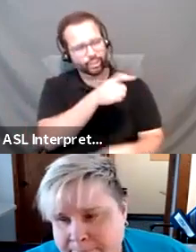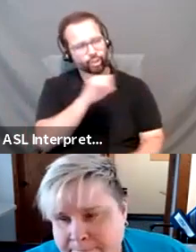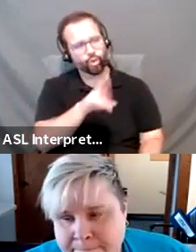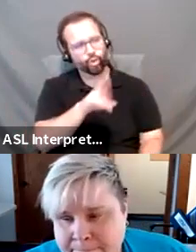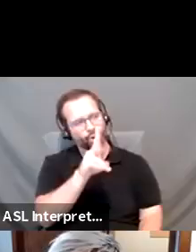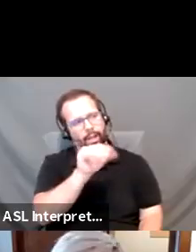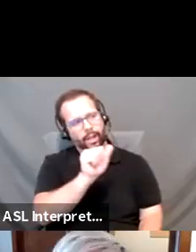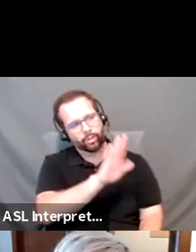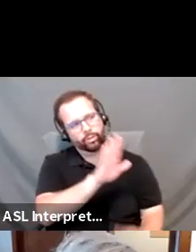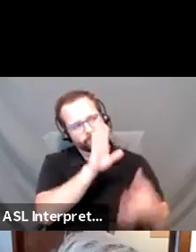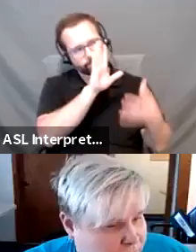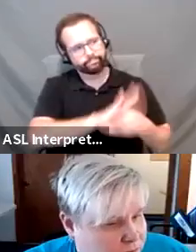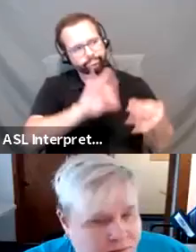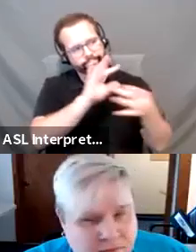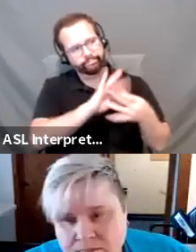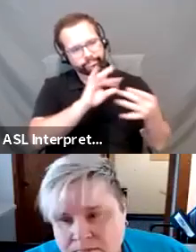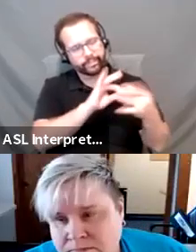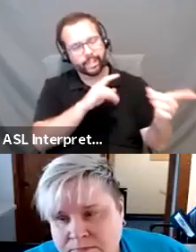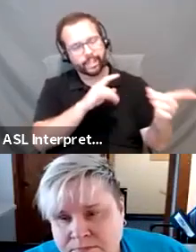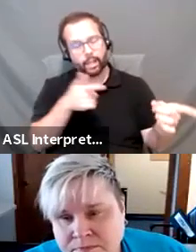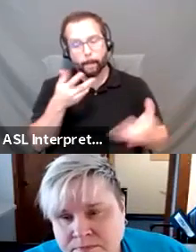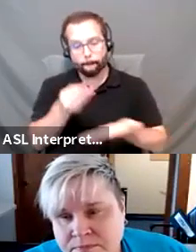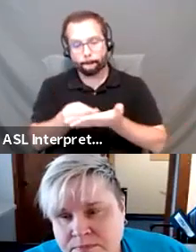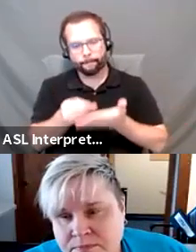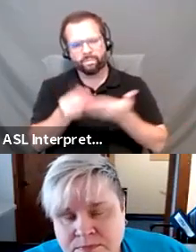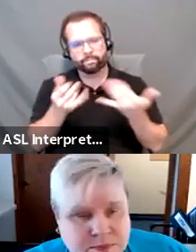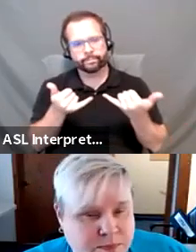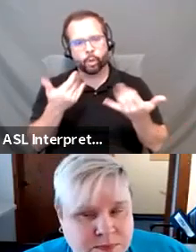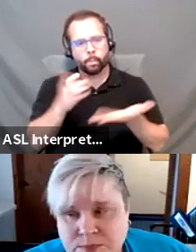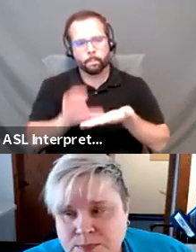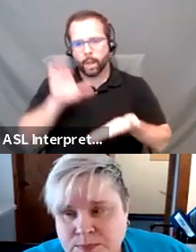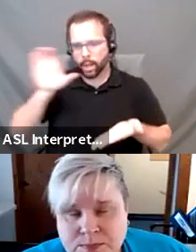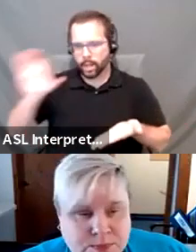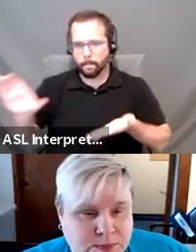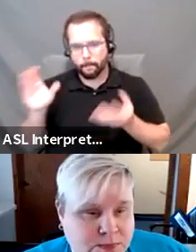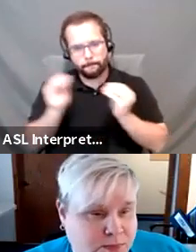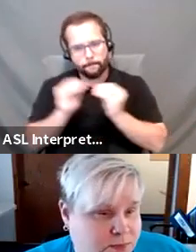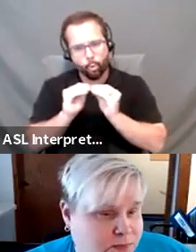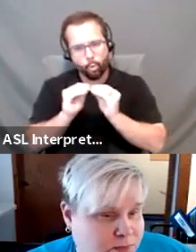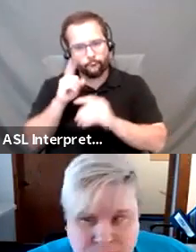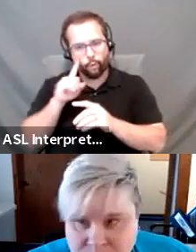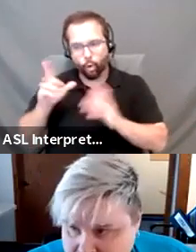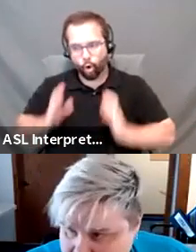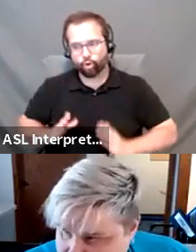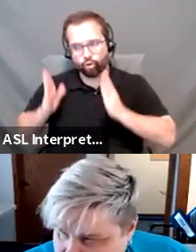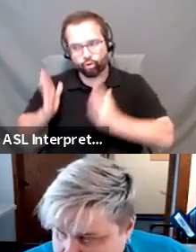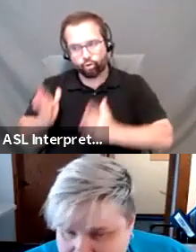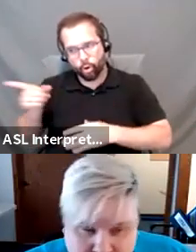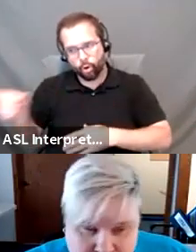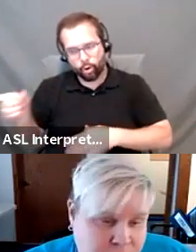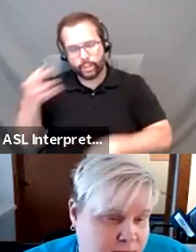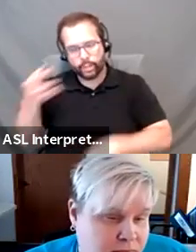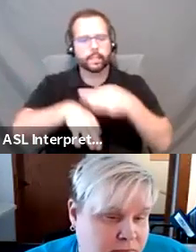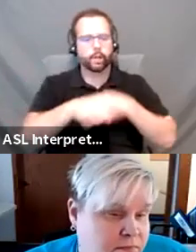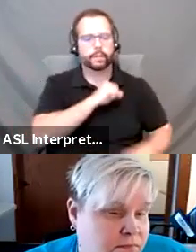the money being able to be more applied to consumers now versus some of the staff cost of travel or